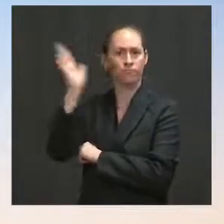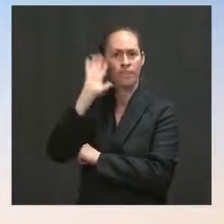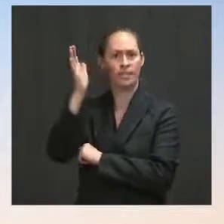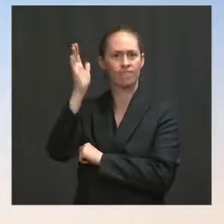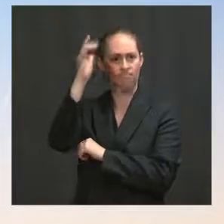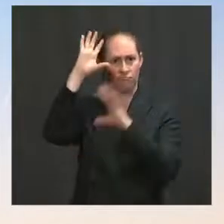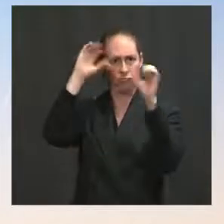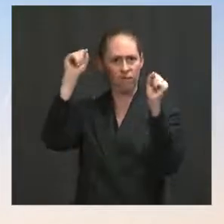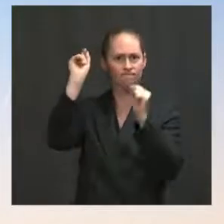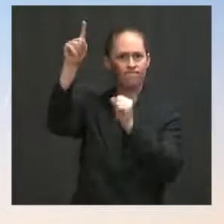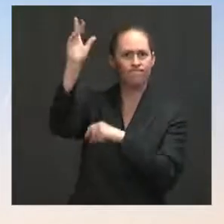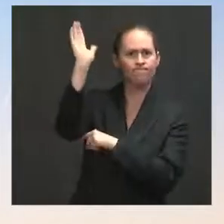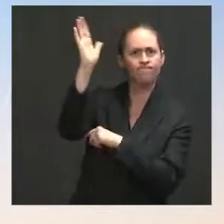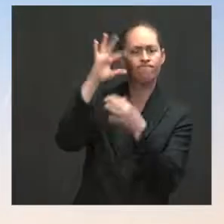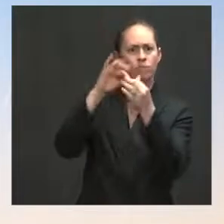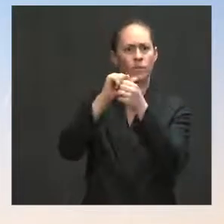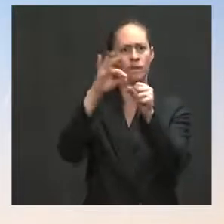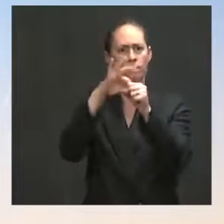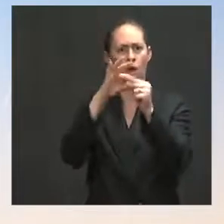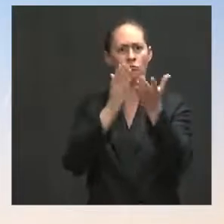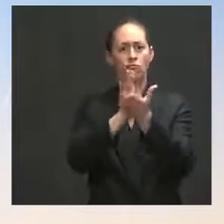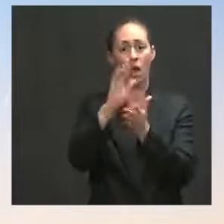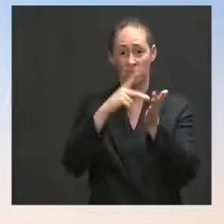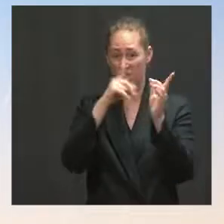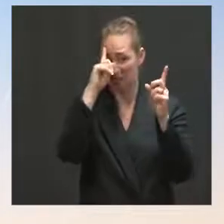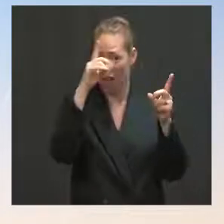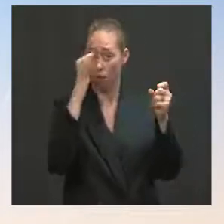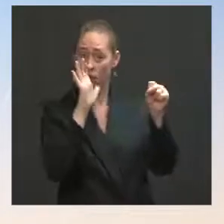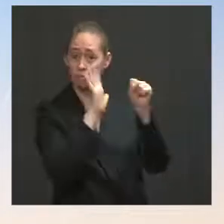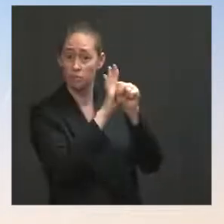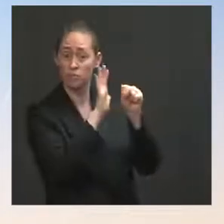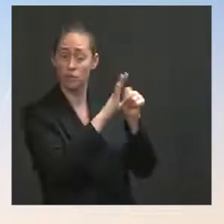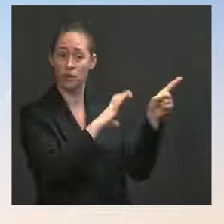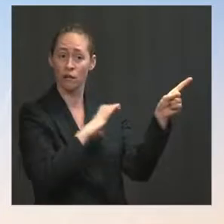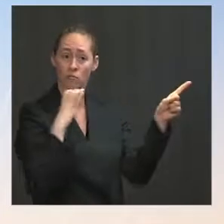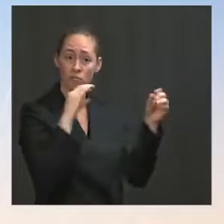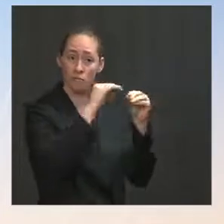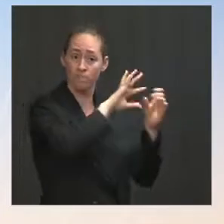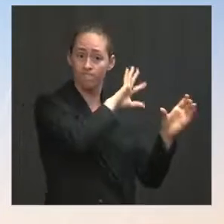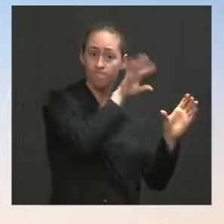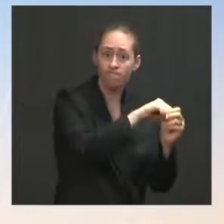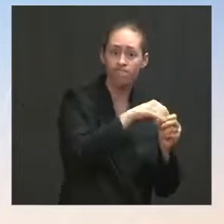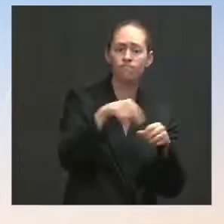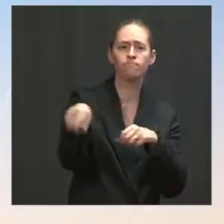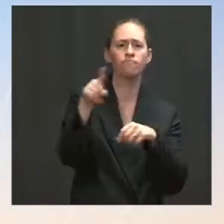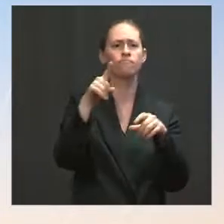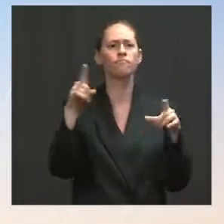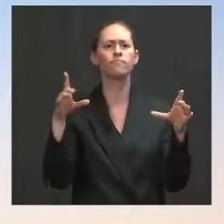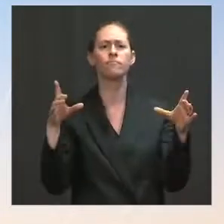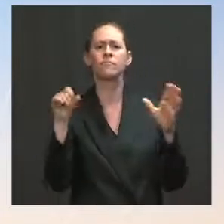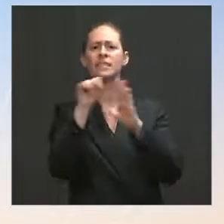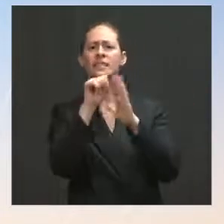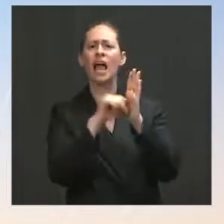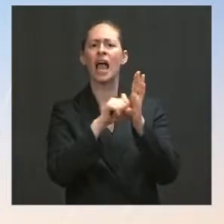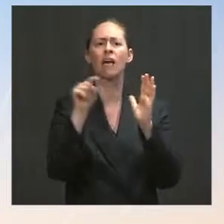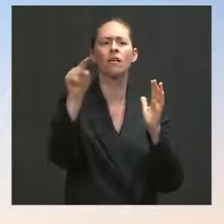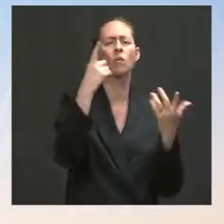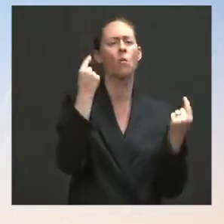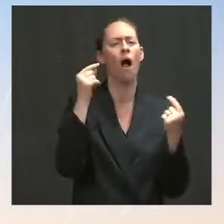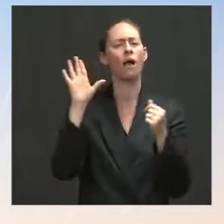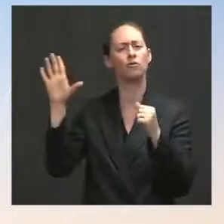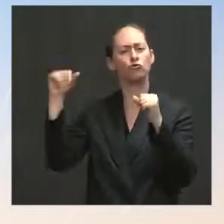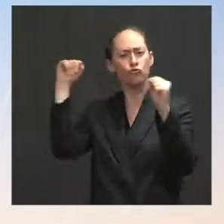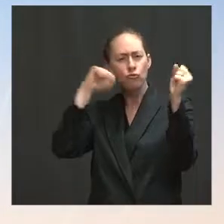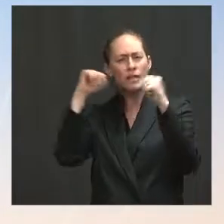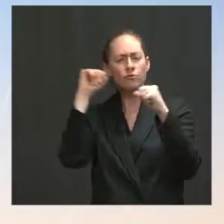congressional action? Is he going to be talking about state action? And what is his strategy to tackle this issue beyond the speech